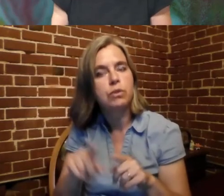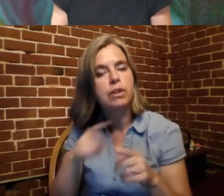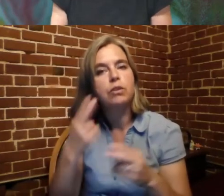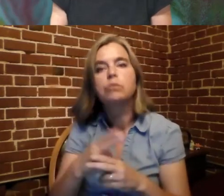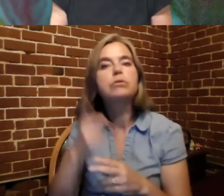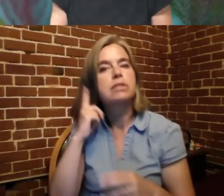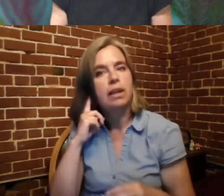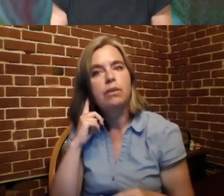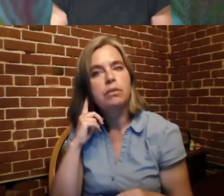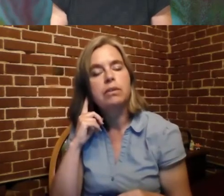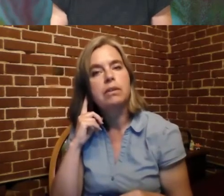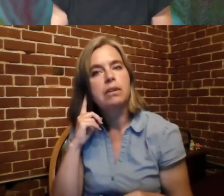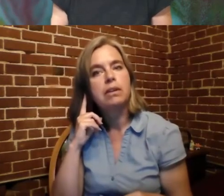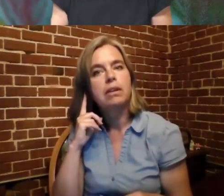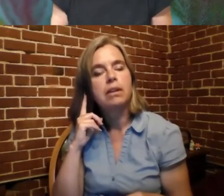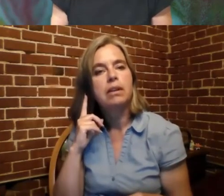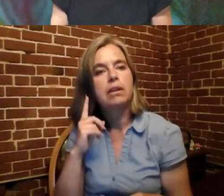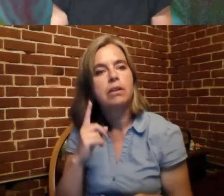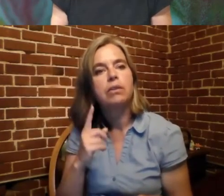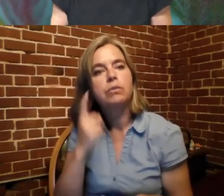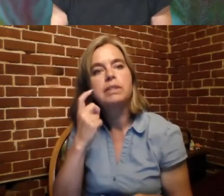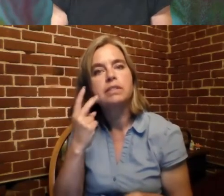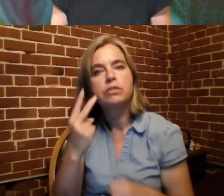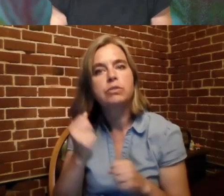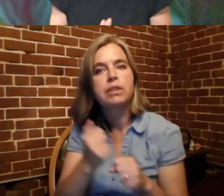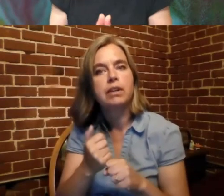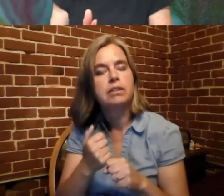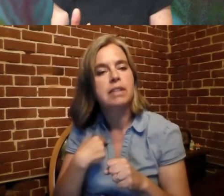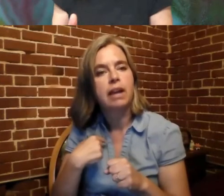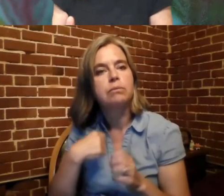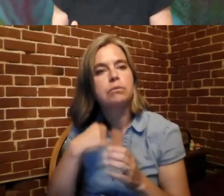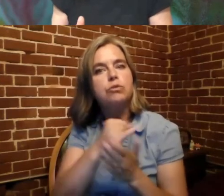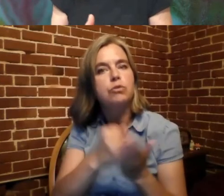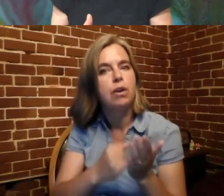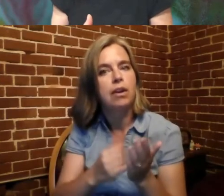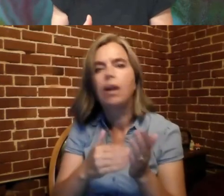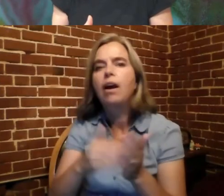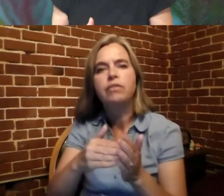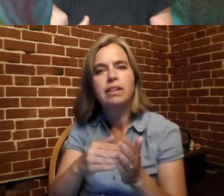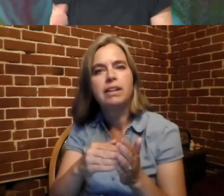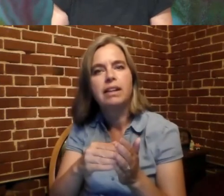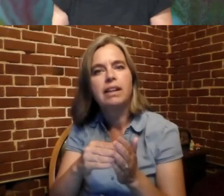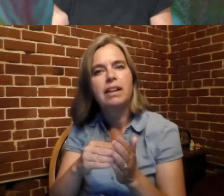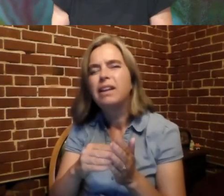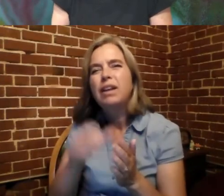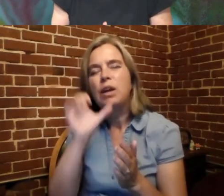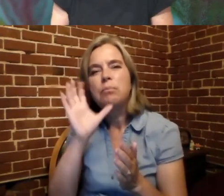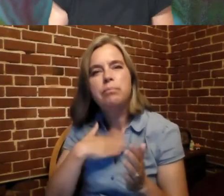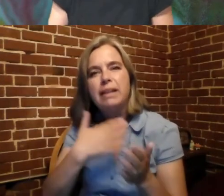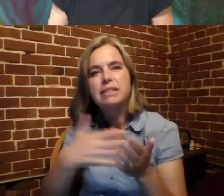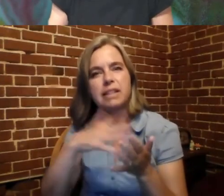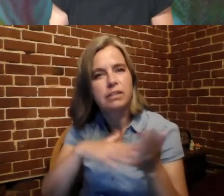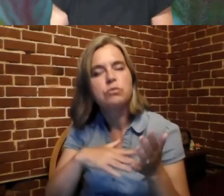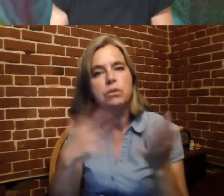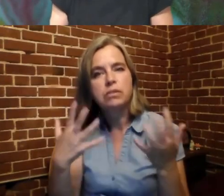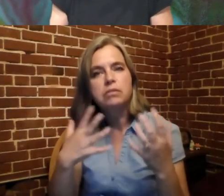have gone back to drawing a lot, and not because of my schedule. So it allows, that's something I can do. And